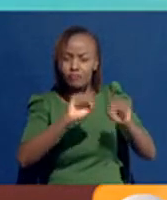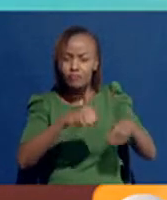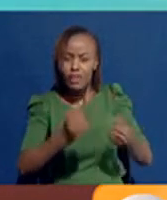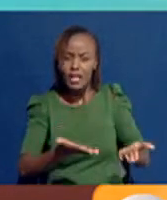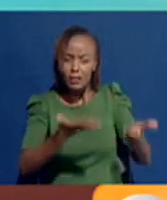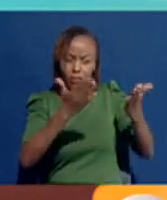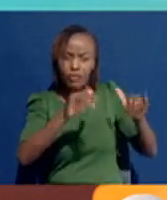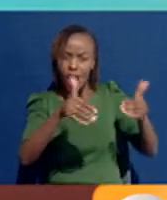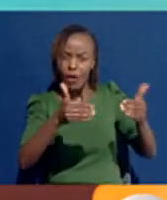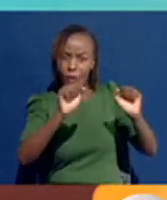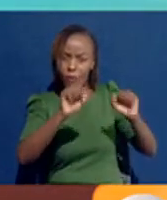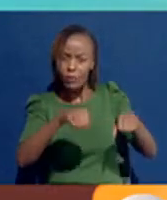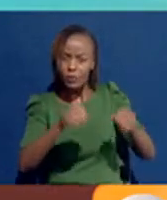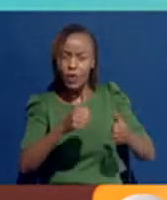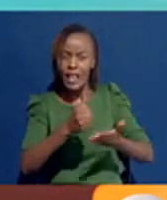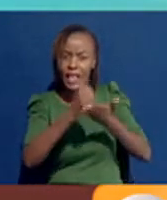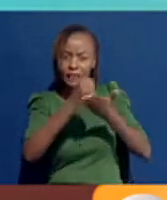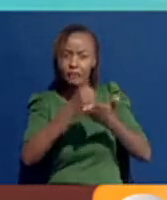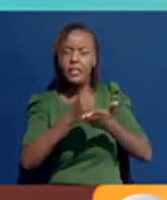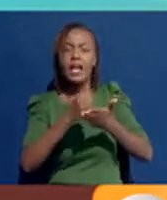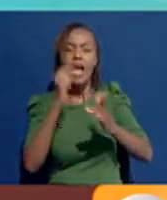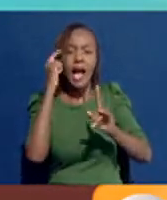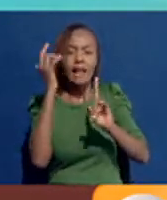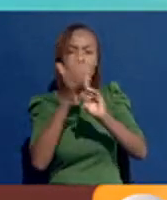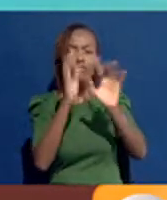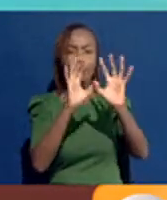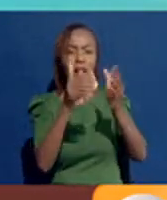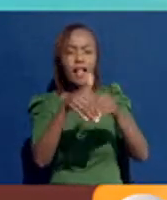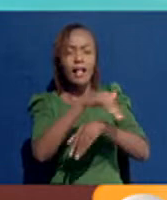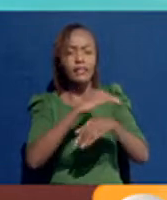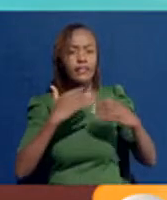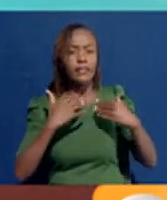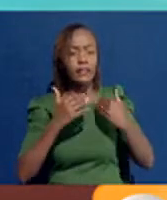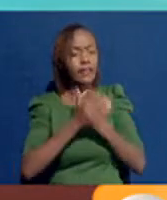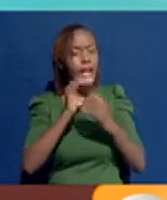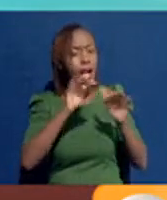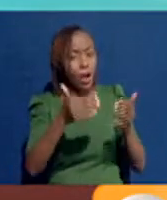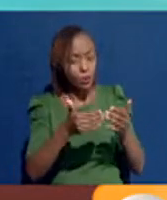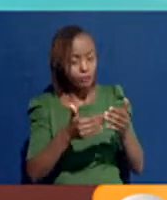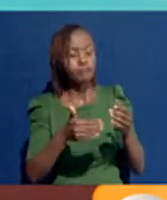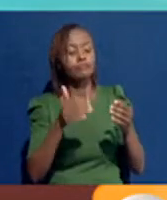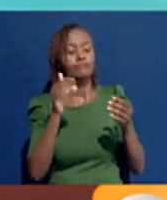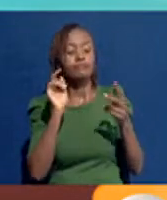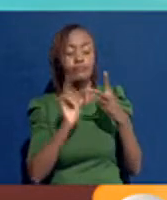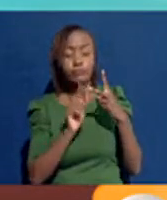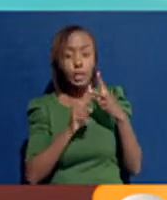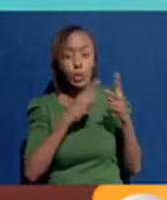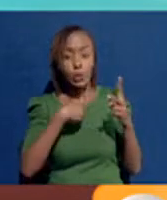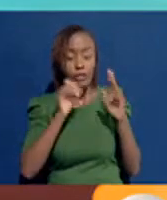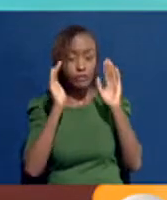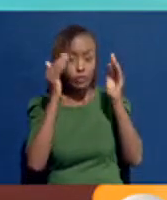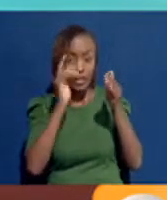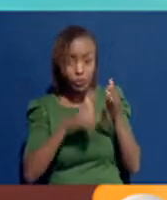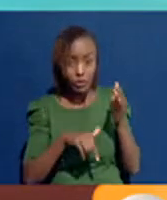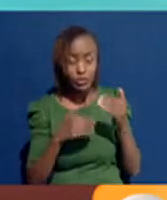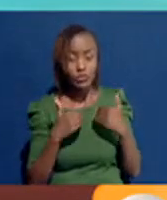the universal health care? These areas which we are focusing. Two, we are also focusing on bringing the